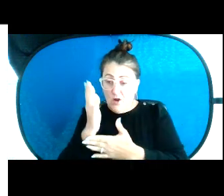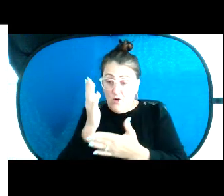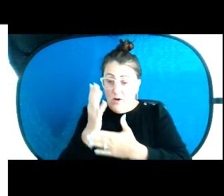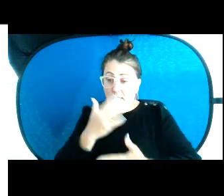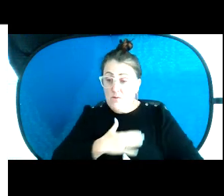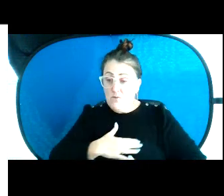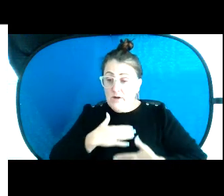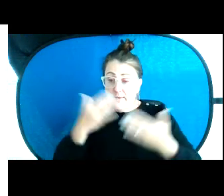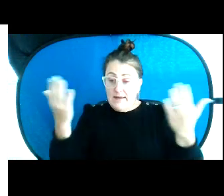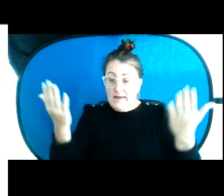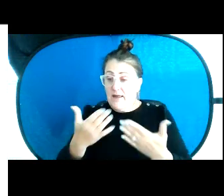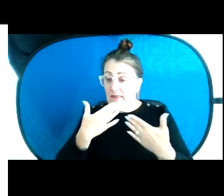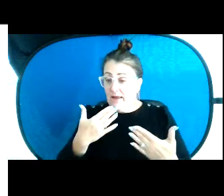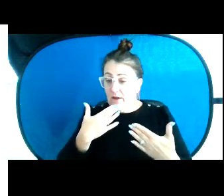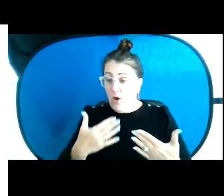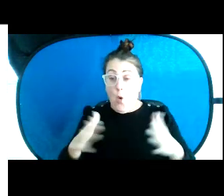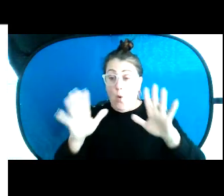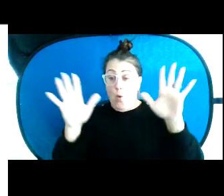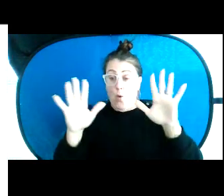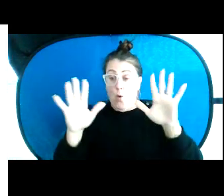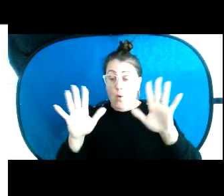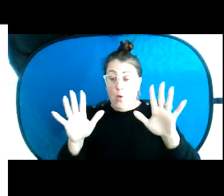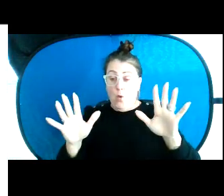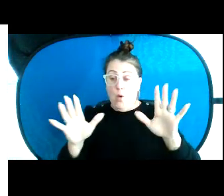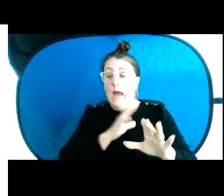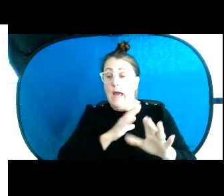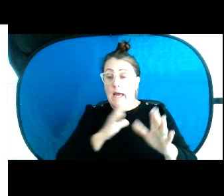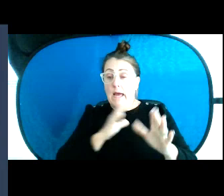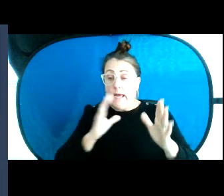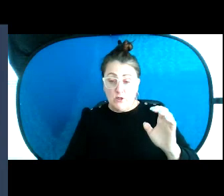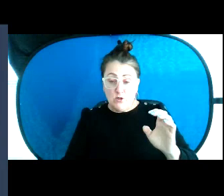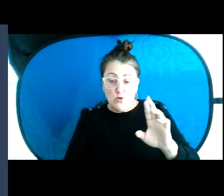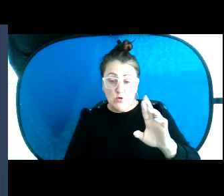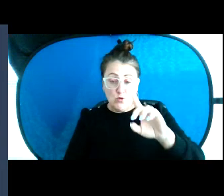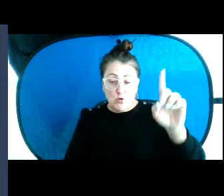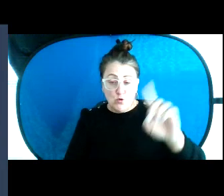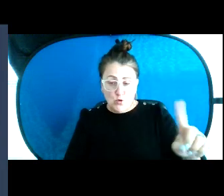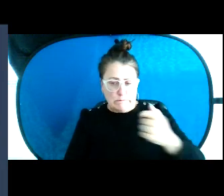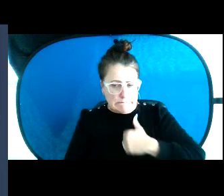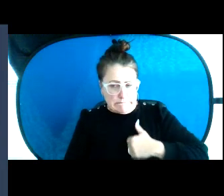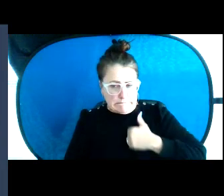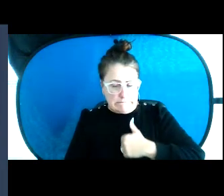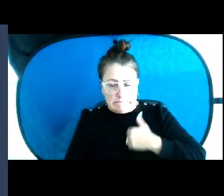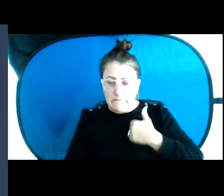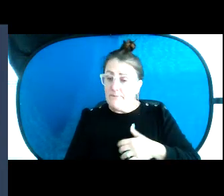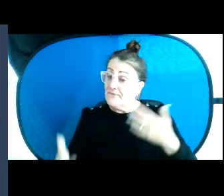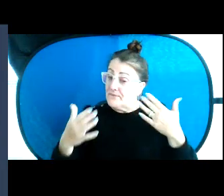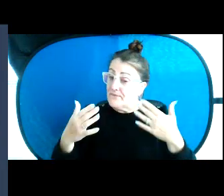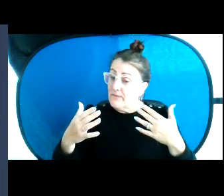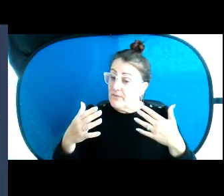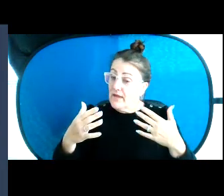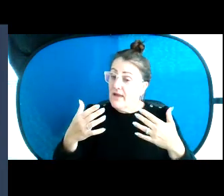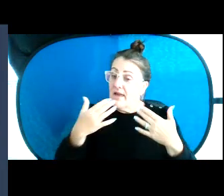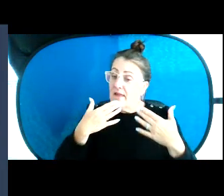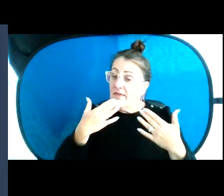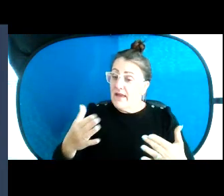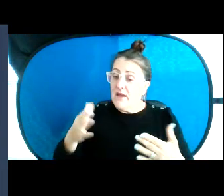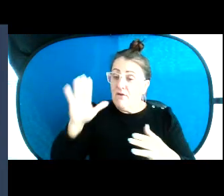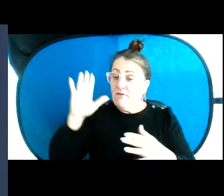being here. Thanks for the, oh, yes, Commissioner Cruz. Apologies. Thank you, Mr. Chair. I just want to thank Christine and her